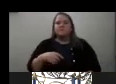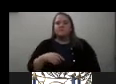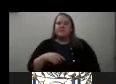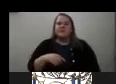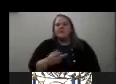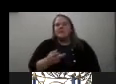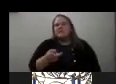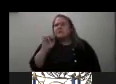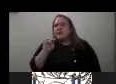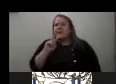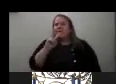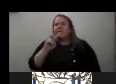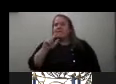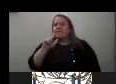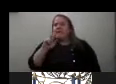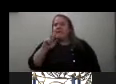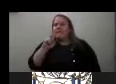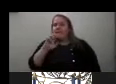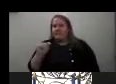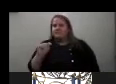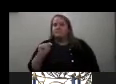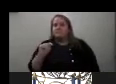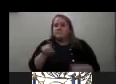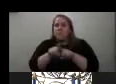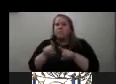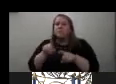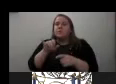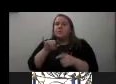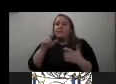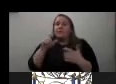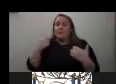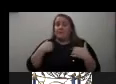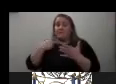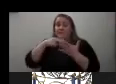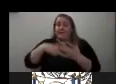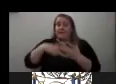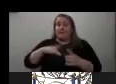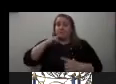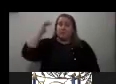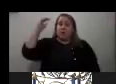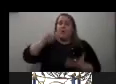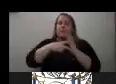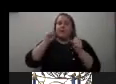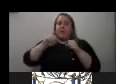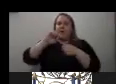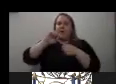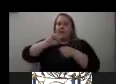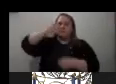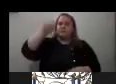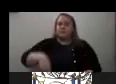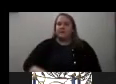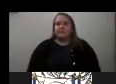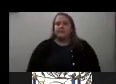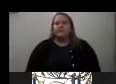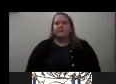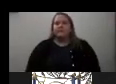velvet underneath that so that we could lower that if we had to, if we had a taller dancer that needed to wear the jacket. I